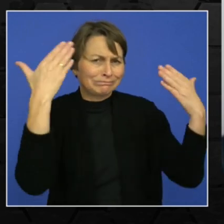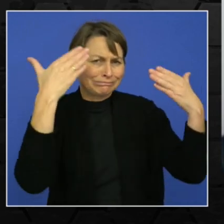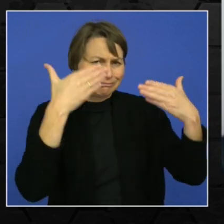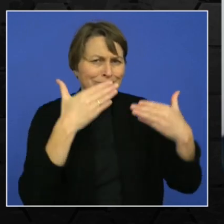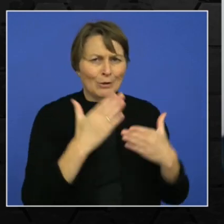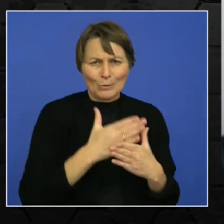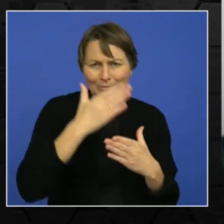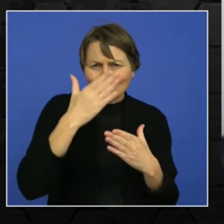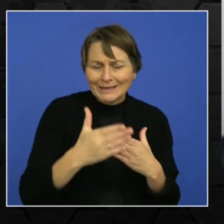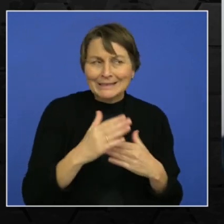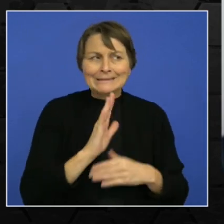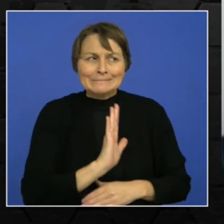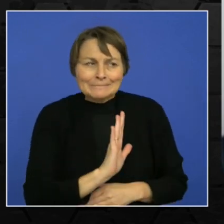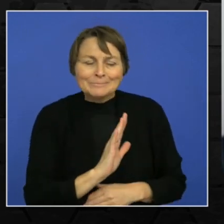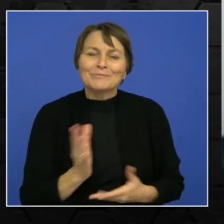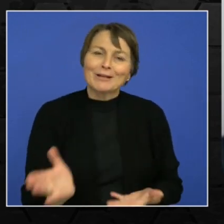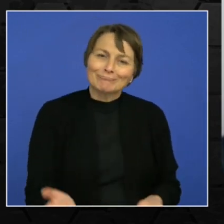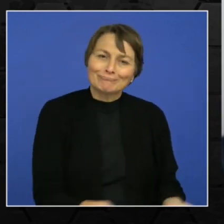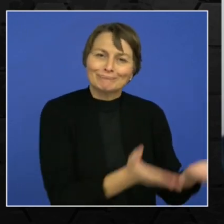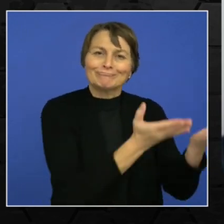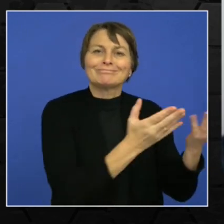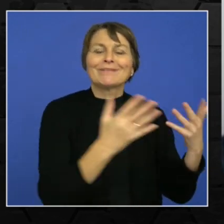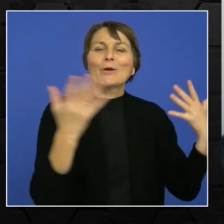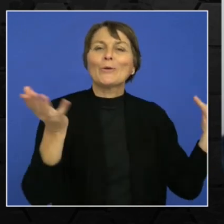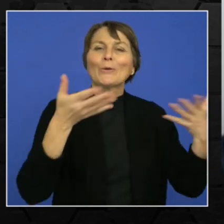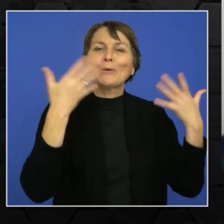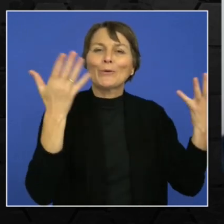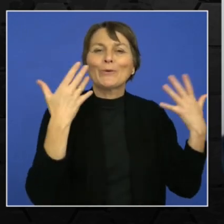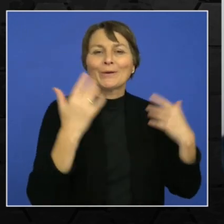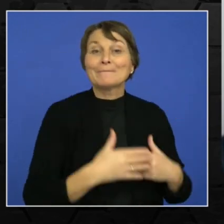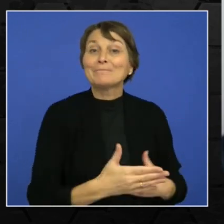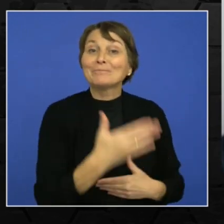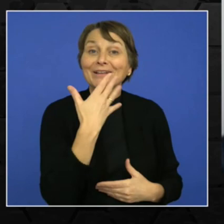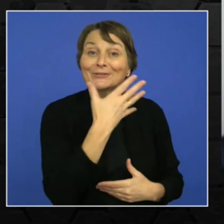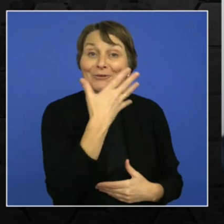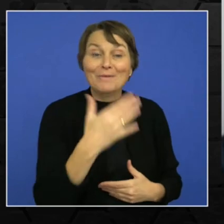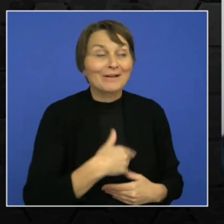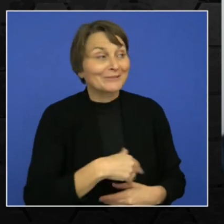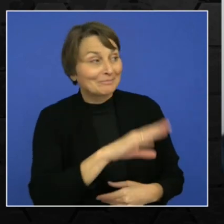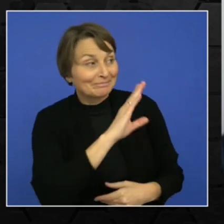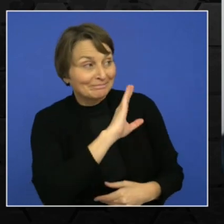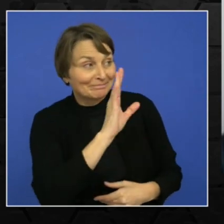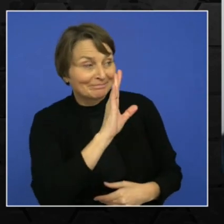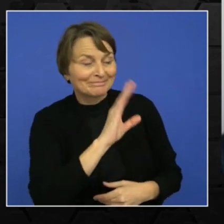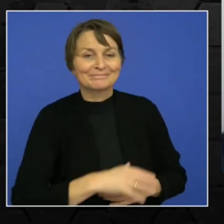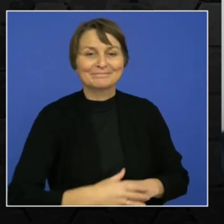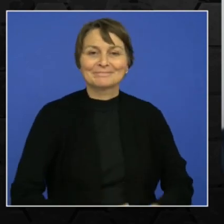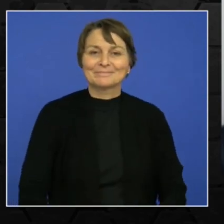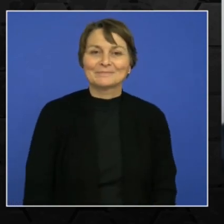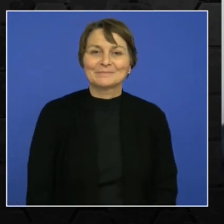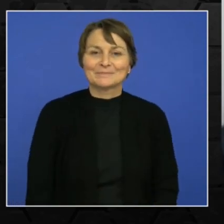definitely like to go ahead and spend some time out. Thank you so much. And yeah, have a nice day ahead and see you soon. Ta-ra. Bye. Thank you. Bye.